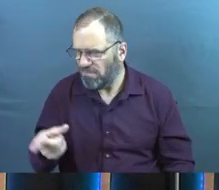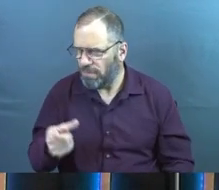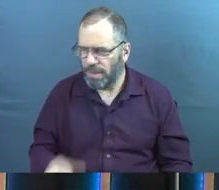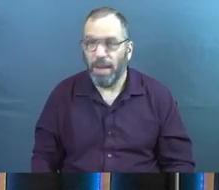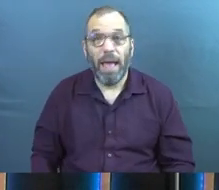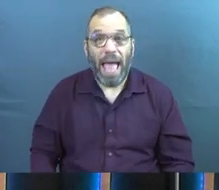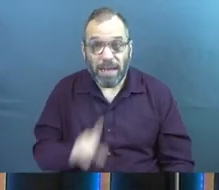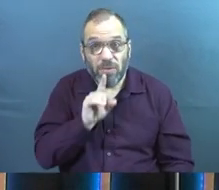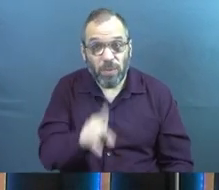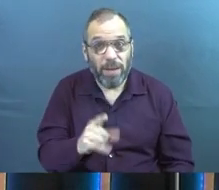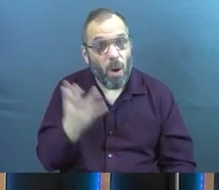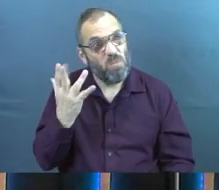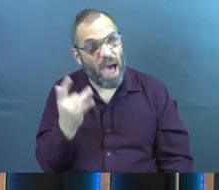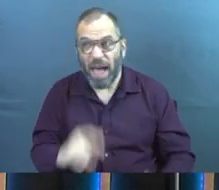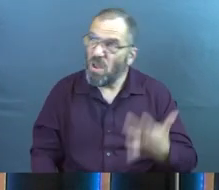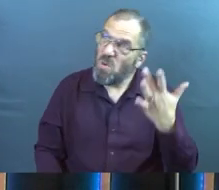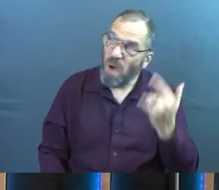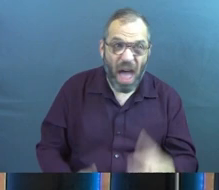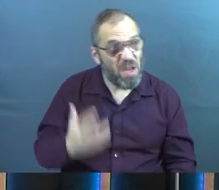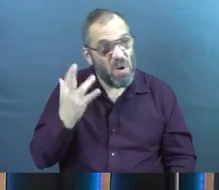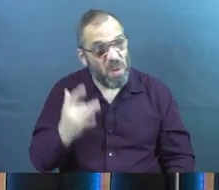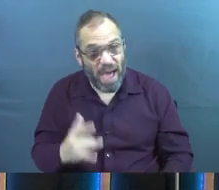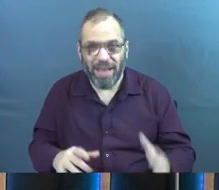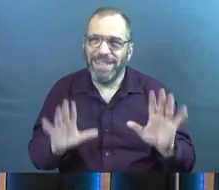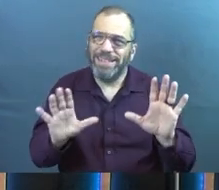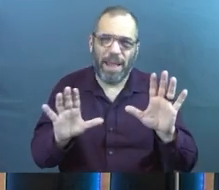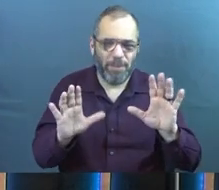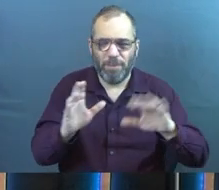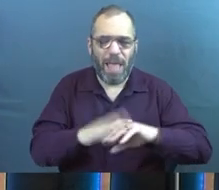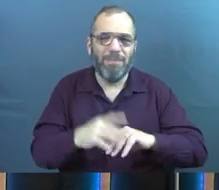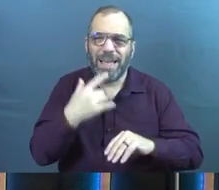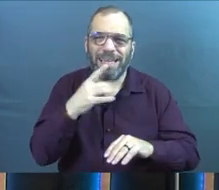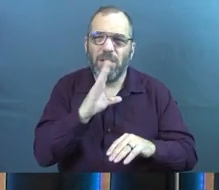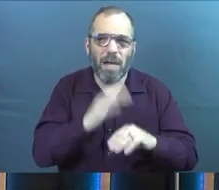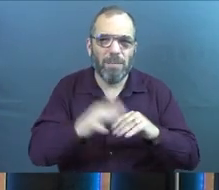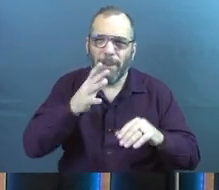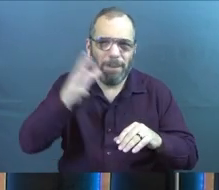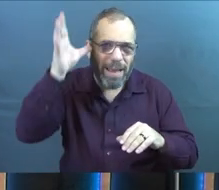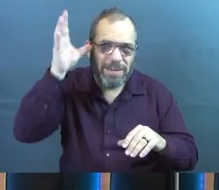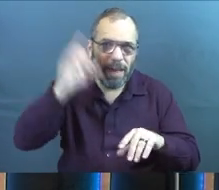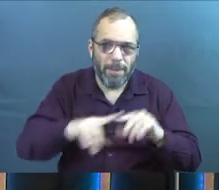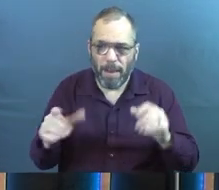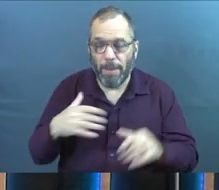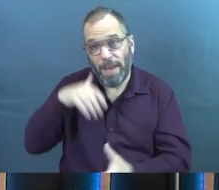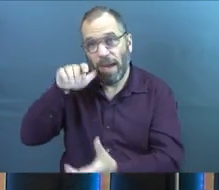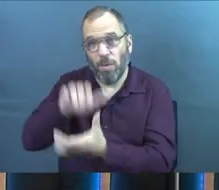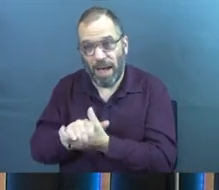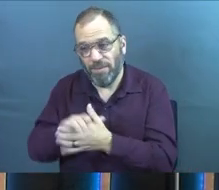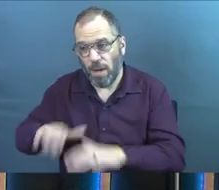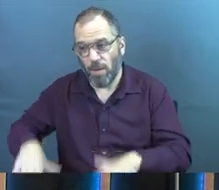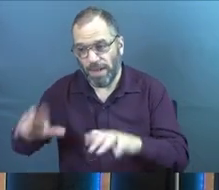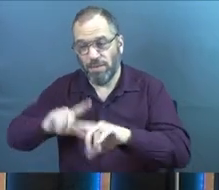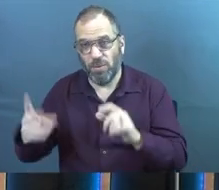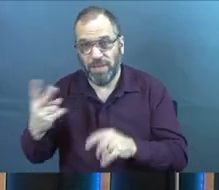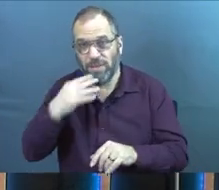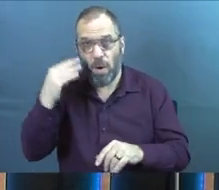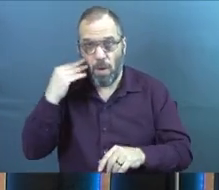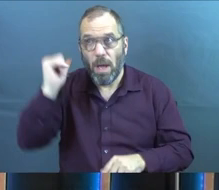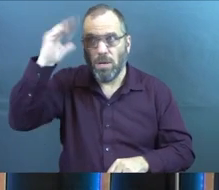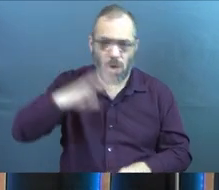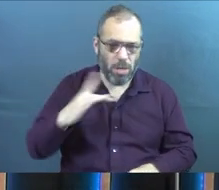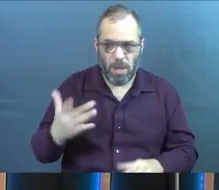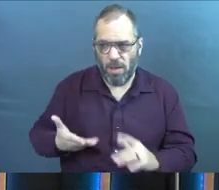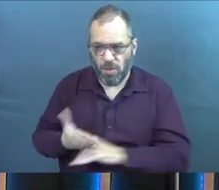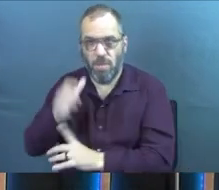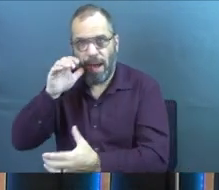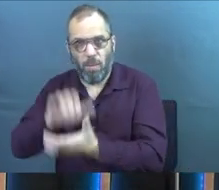And it's a real thing, right? And again, I'm not going to get into all the parenting stuff right now, but it's just like, Rachel and I are raised in two different households, and I'll just say God has moved through